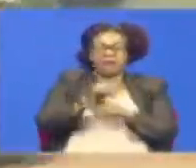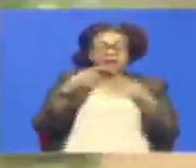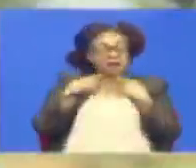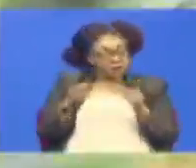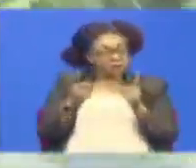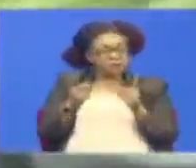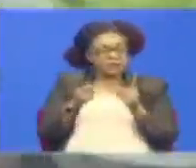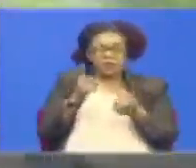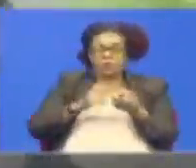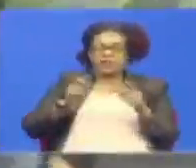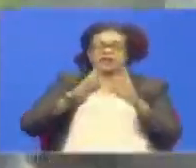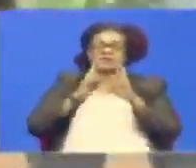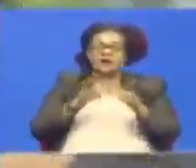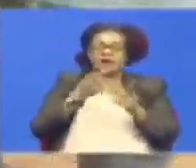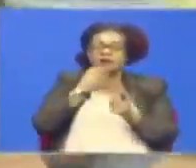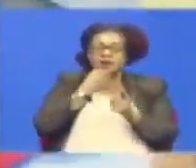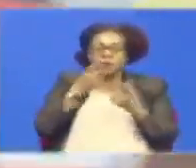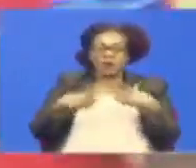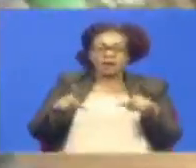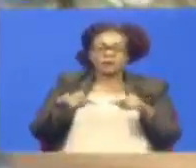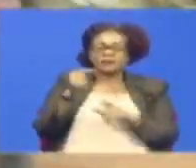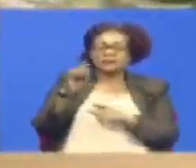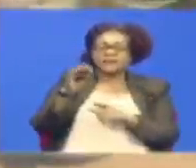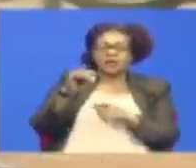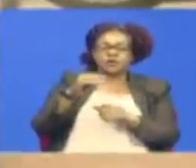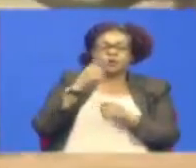loosely referred to in the Luo as teroiwak.